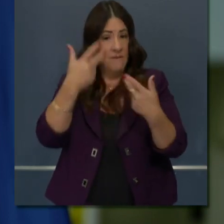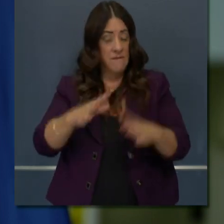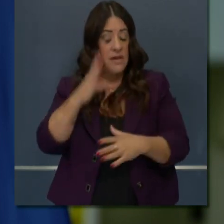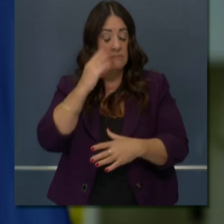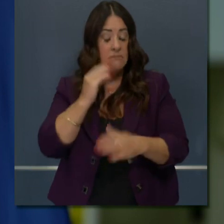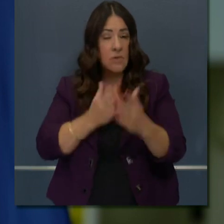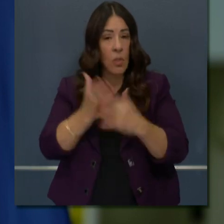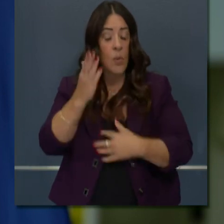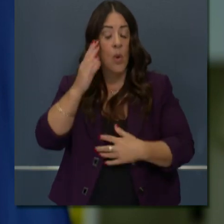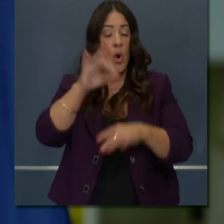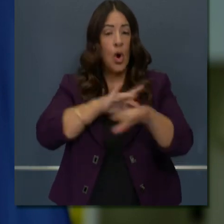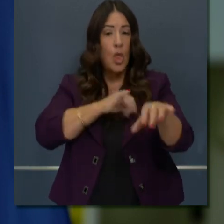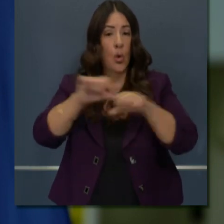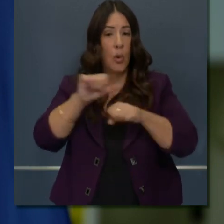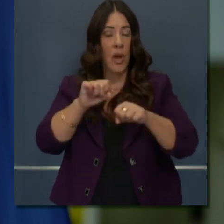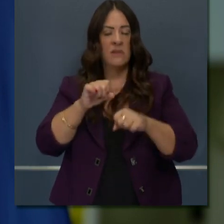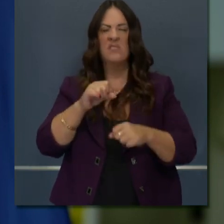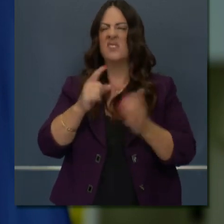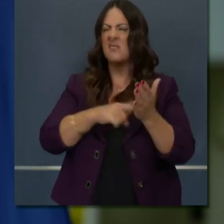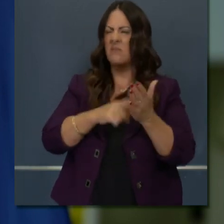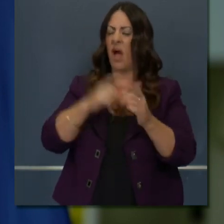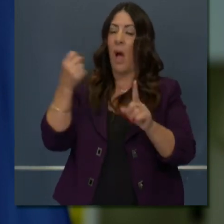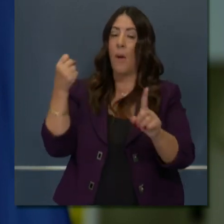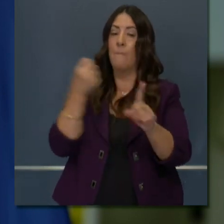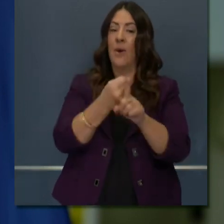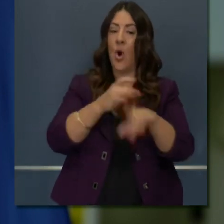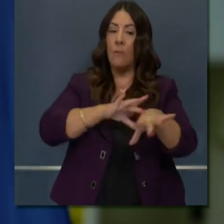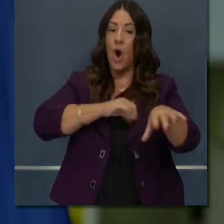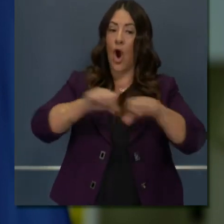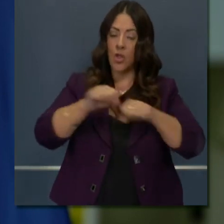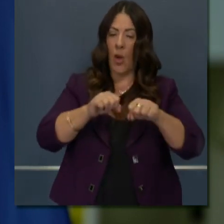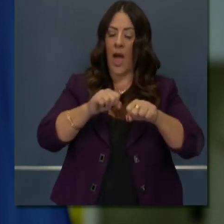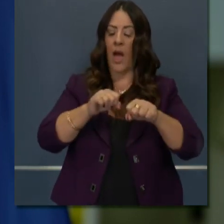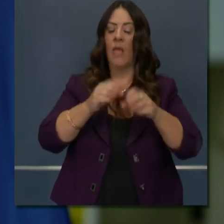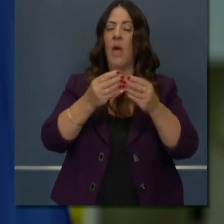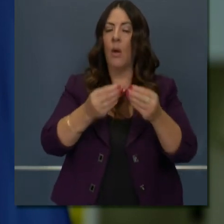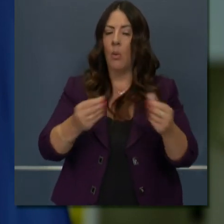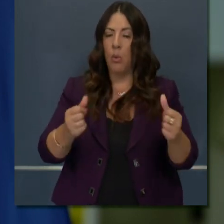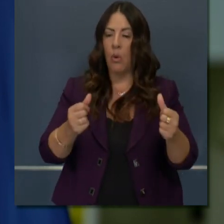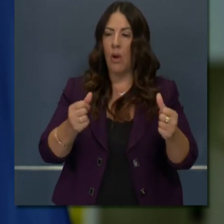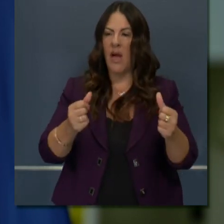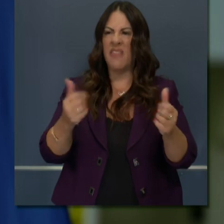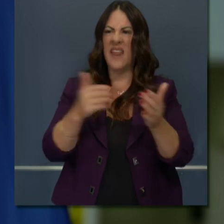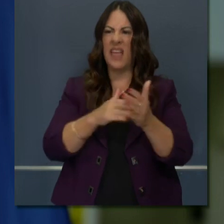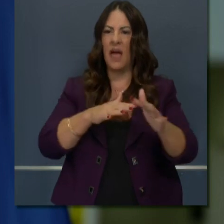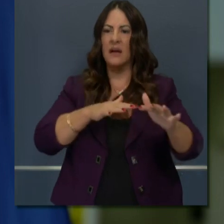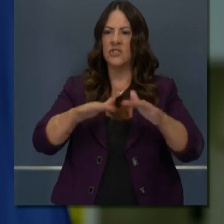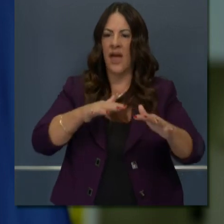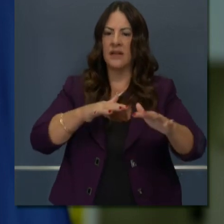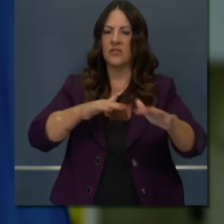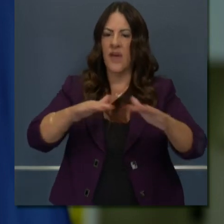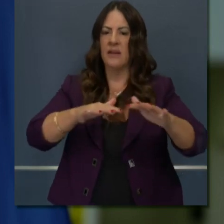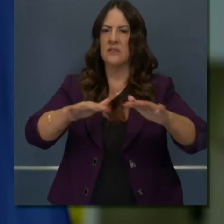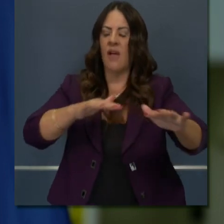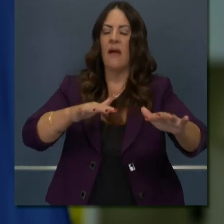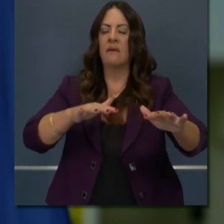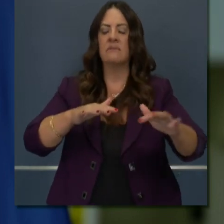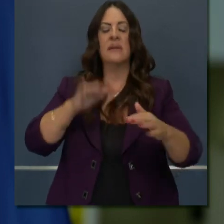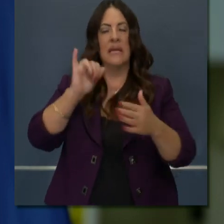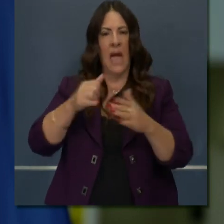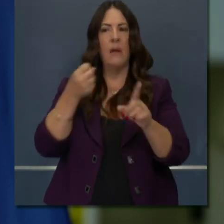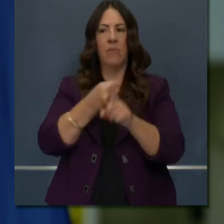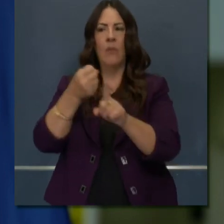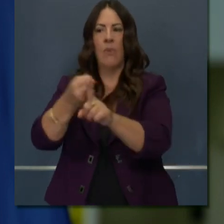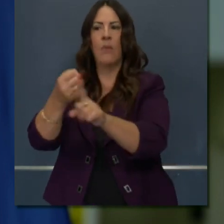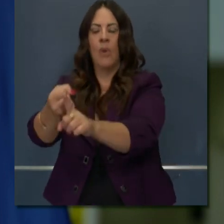there's what's called an aftershock, what scientists call an aftershock sequence. We work closely with our partners, the U.S. Geological